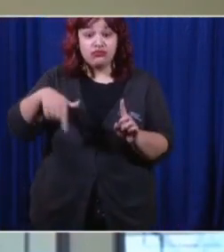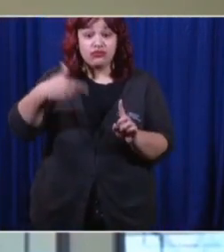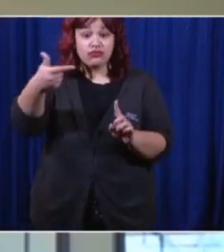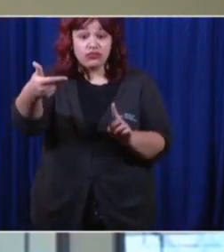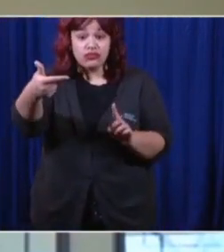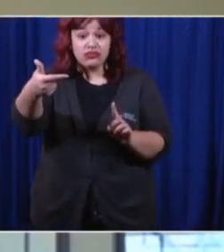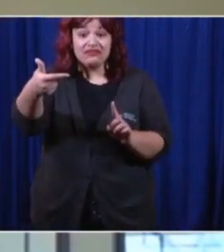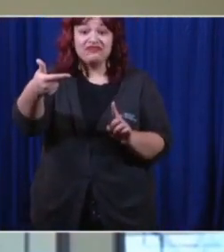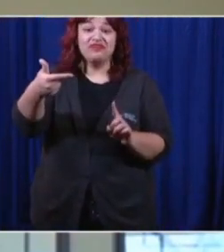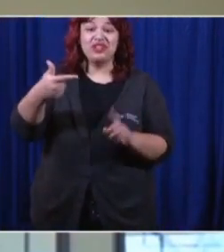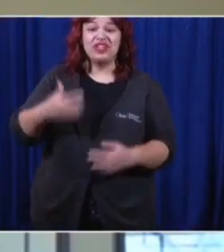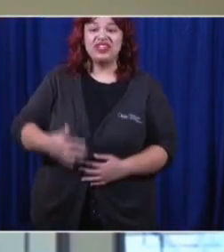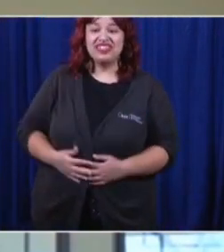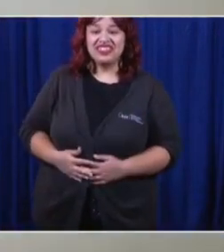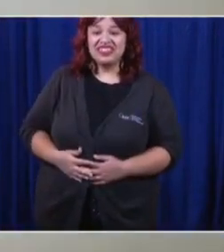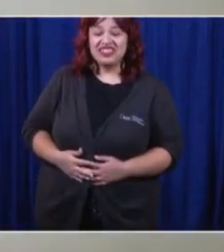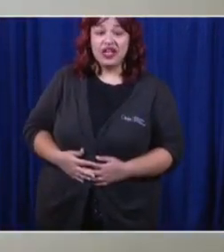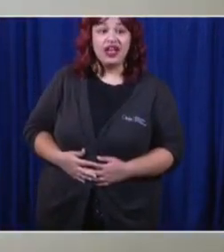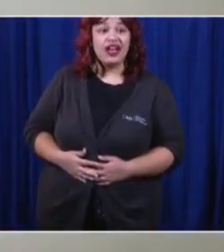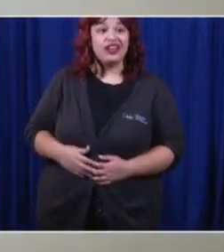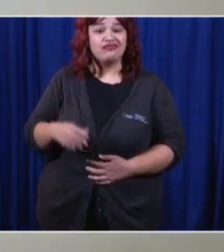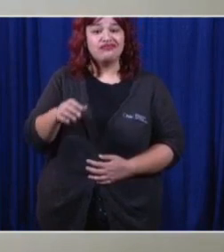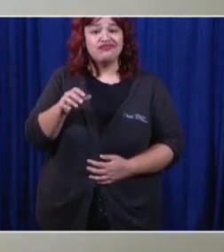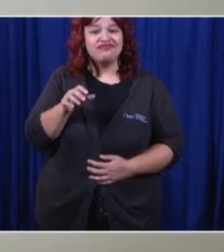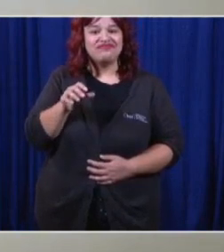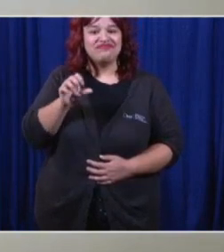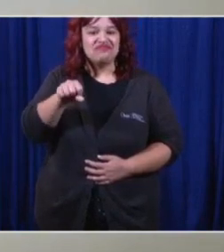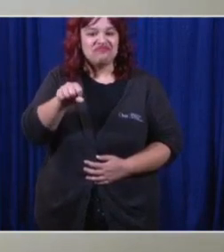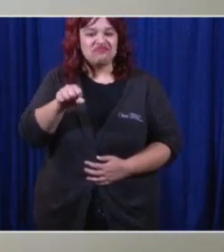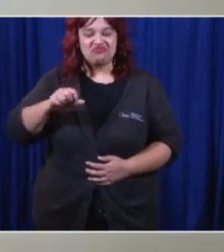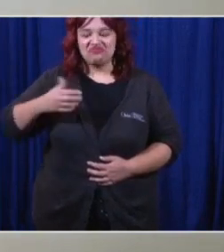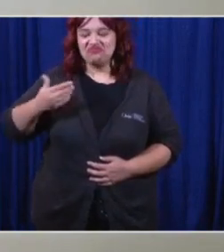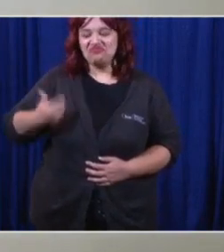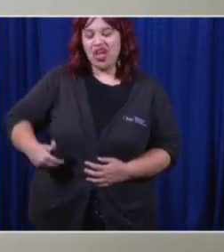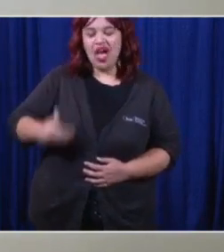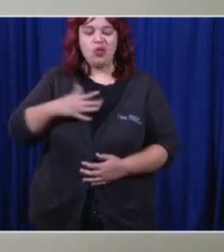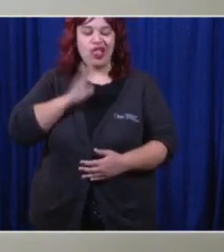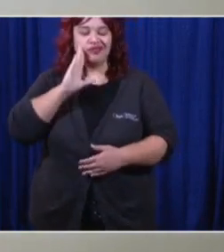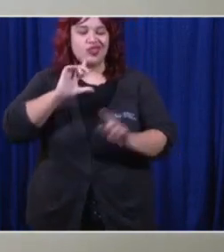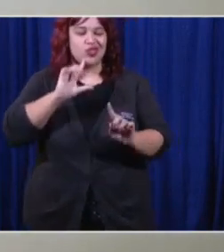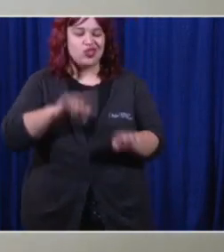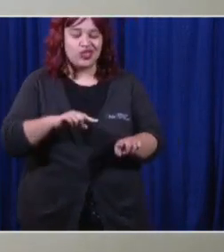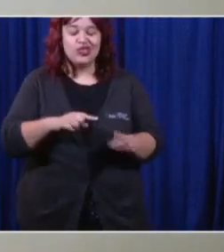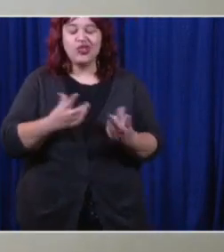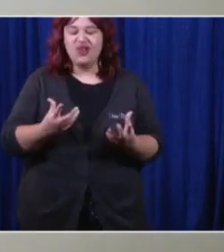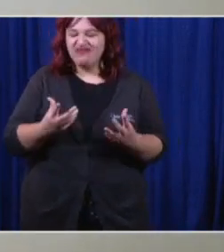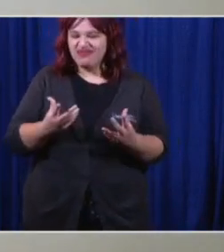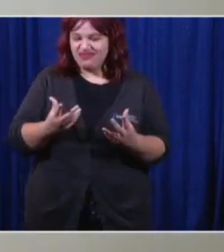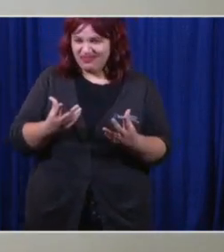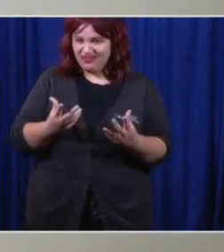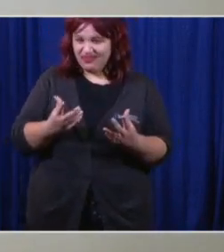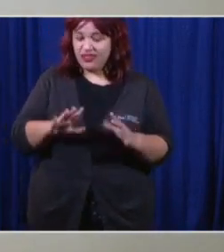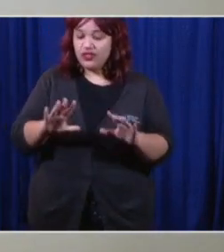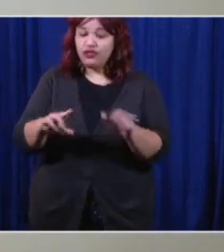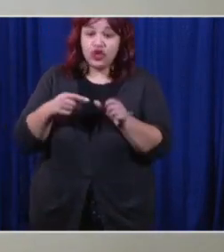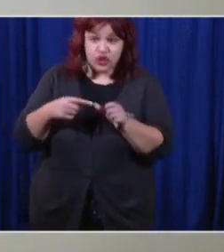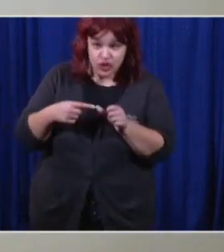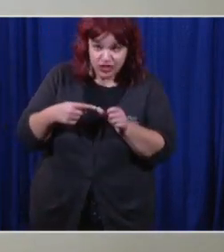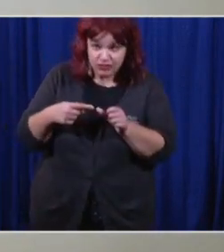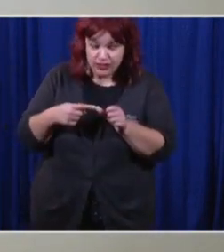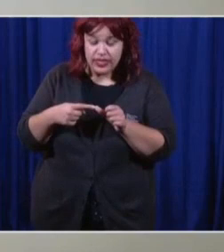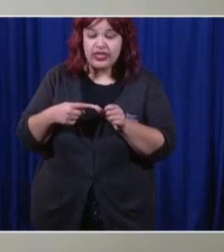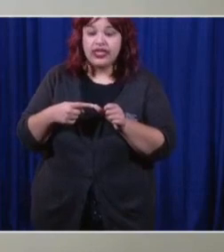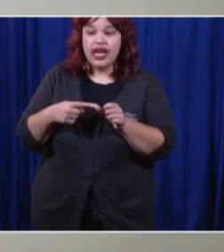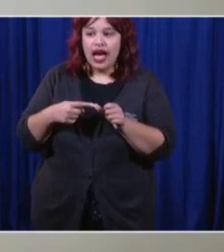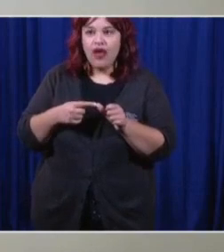Great question. And I think there are a couple things. One is that at this point, we are starting to